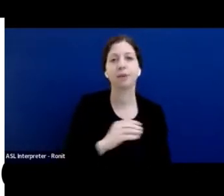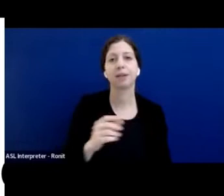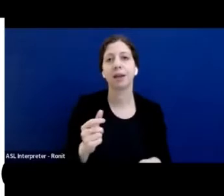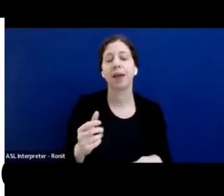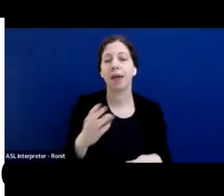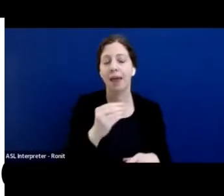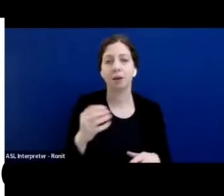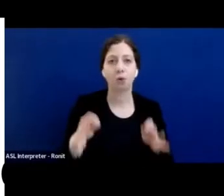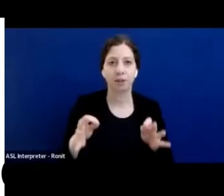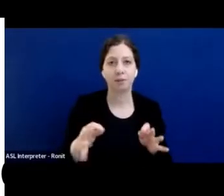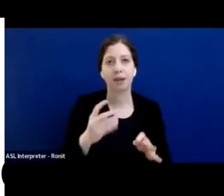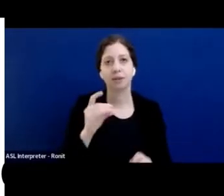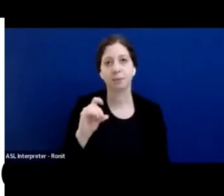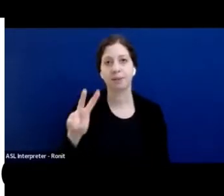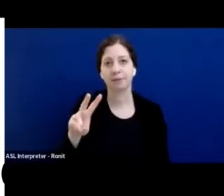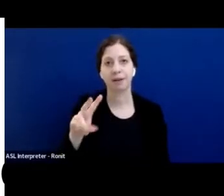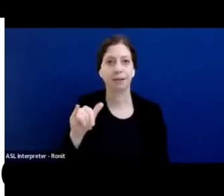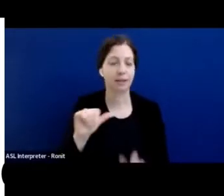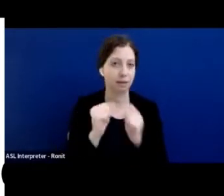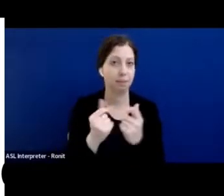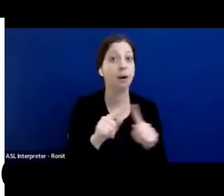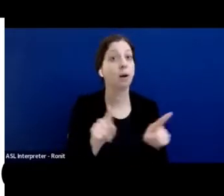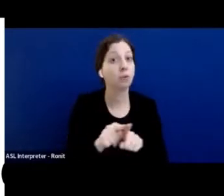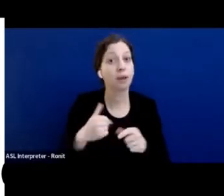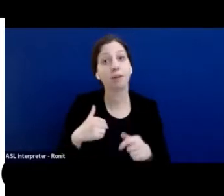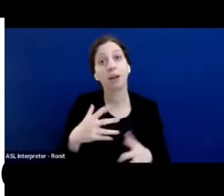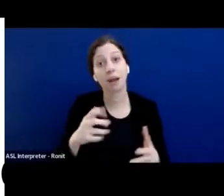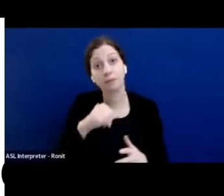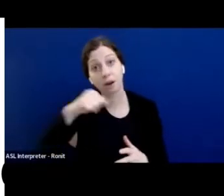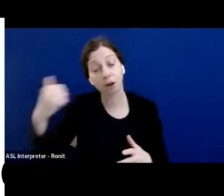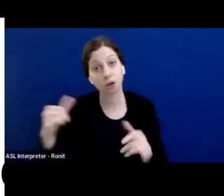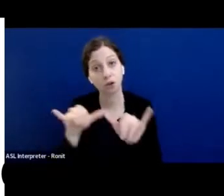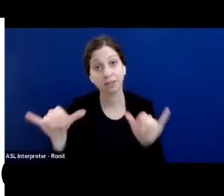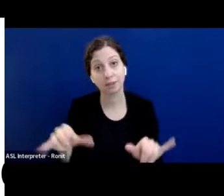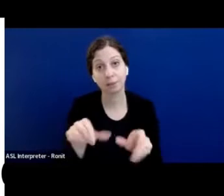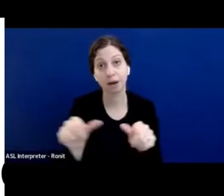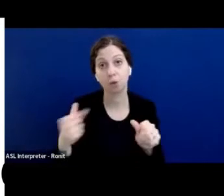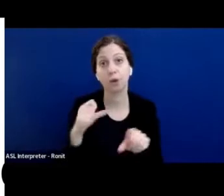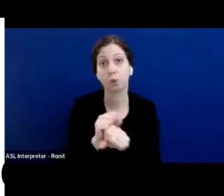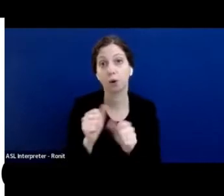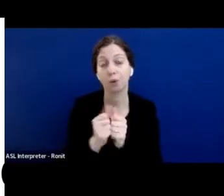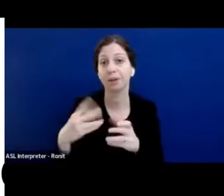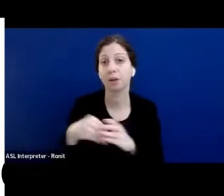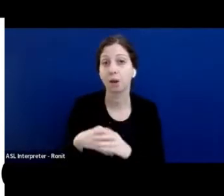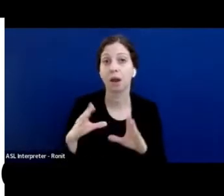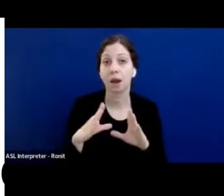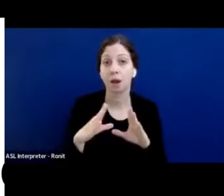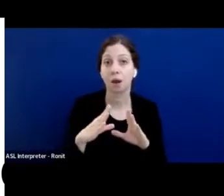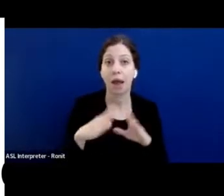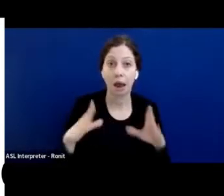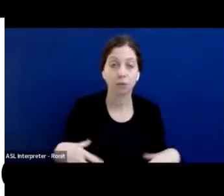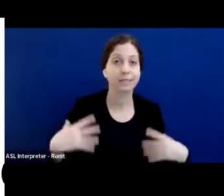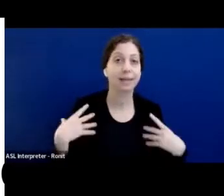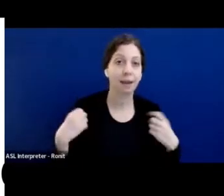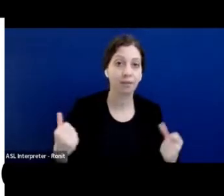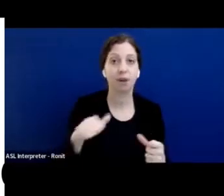violence agencies. But we also have a lot of other systems and areas that we work with, including house, health, other